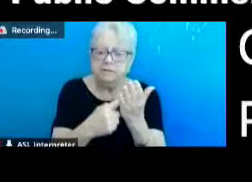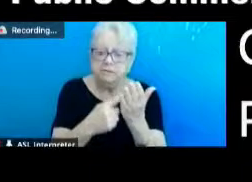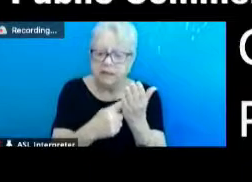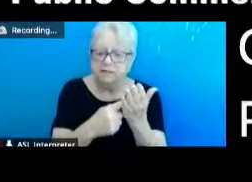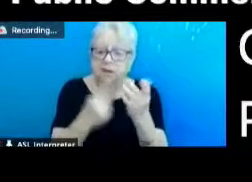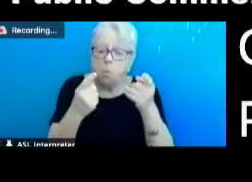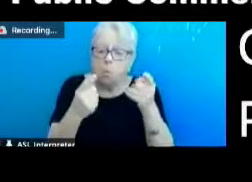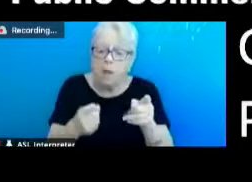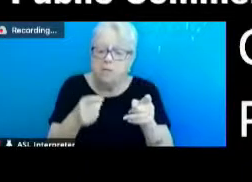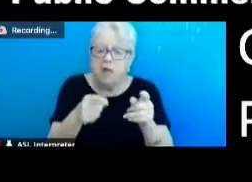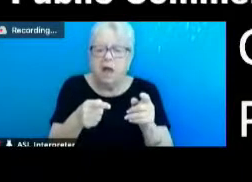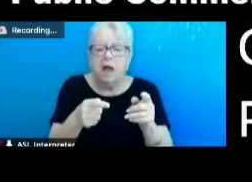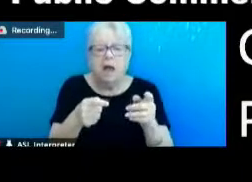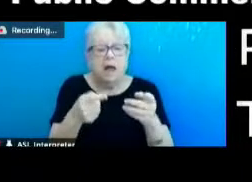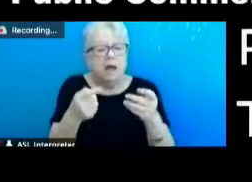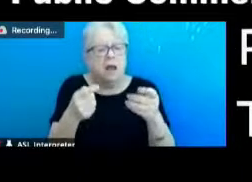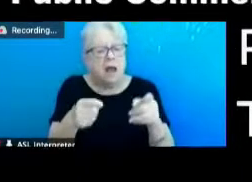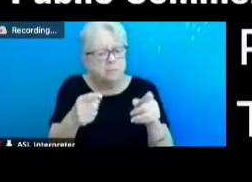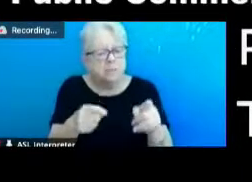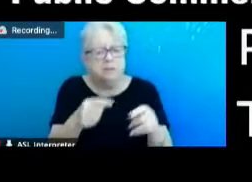just to sort of highlight that point.